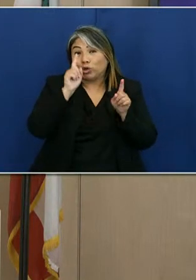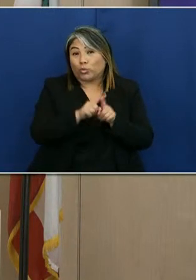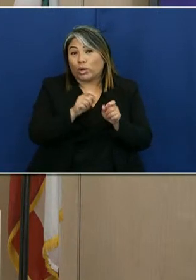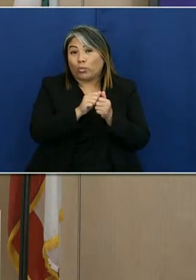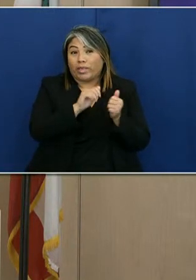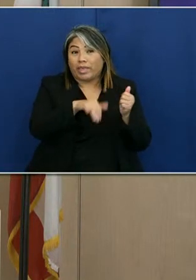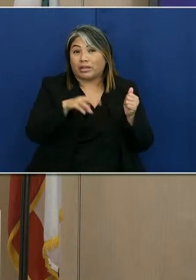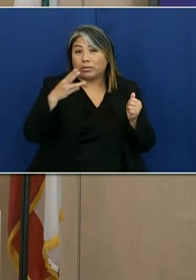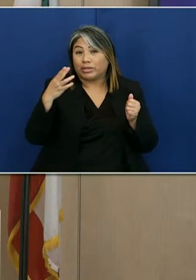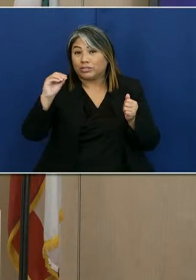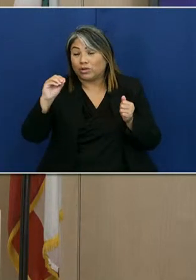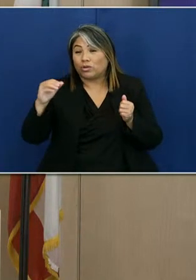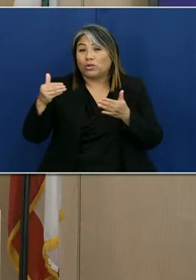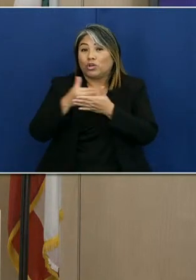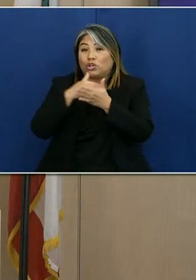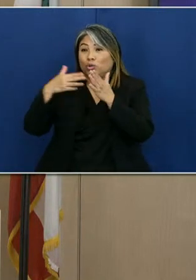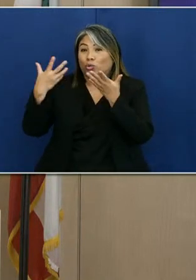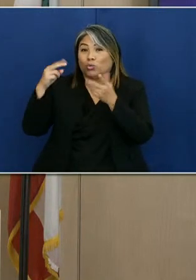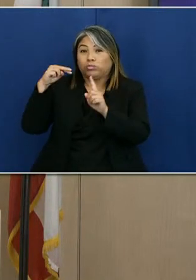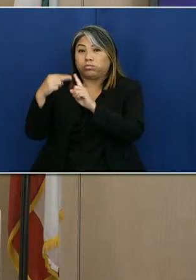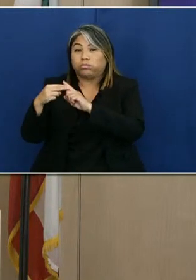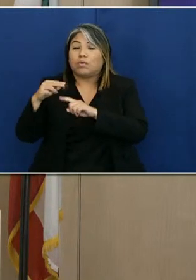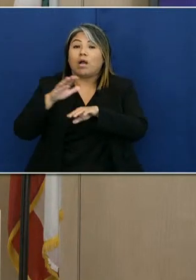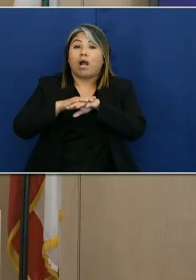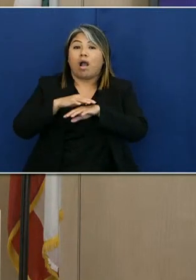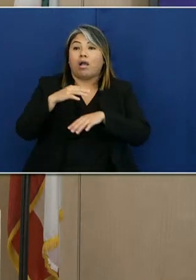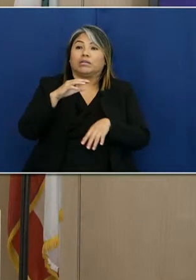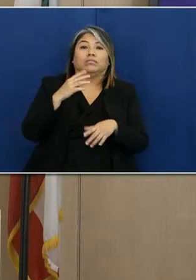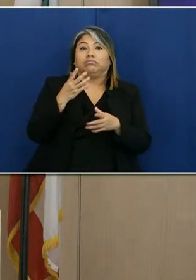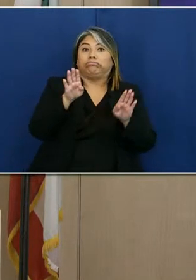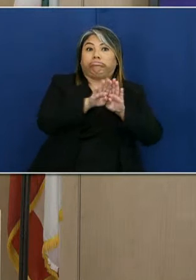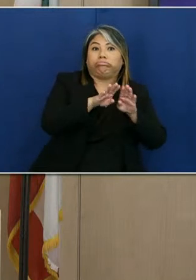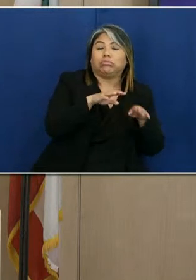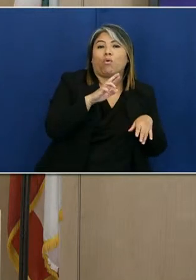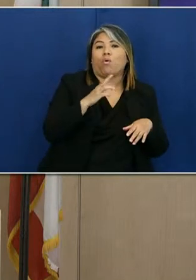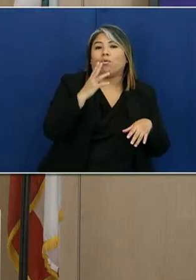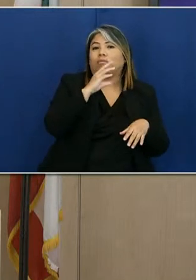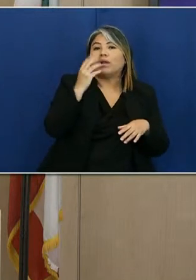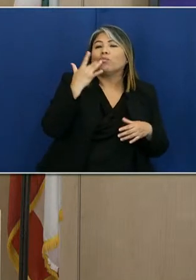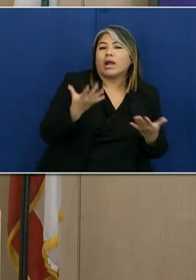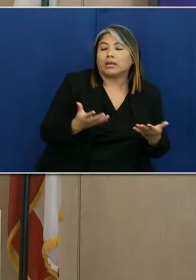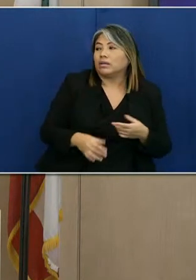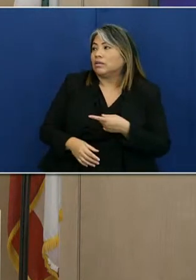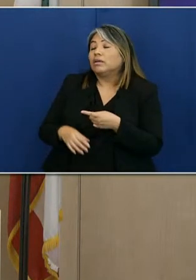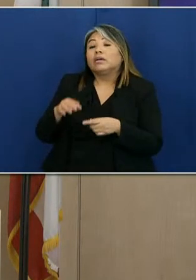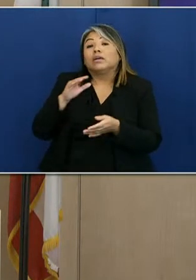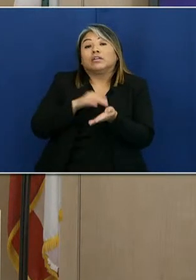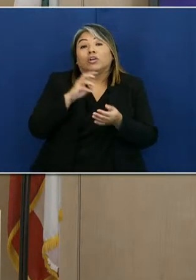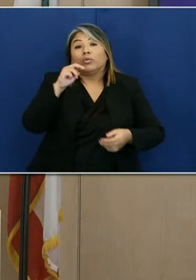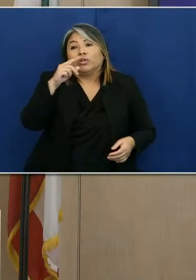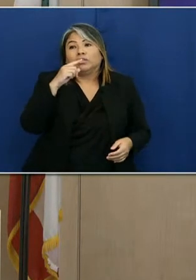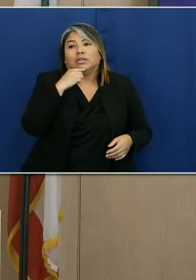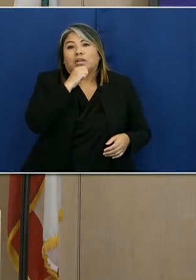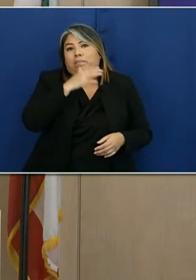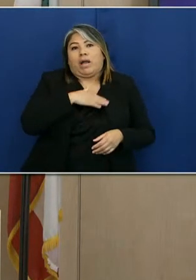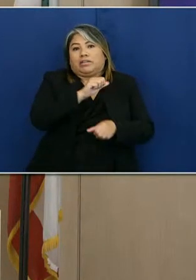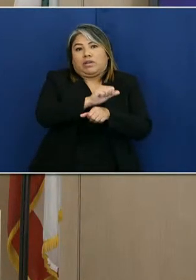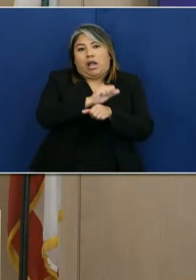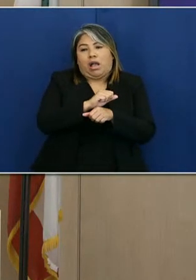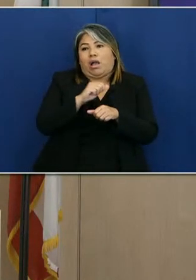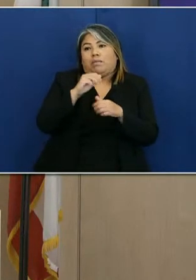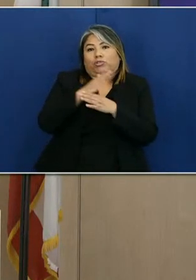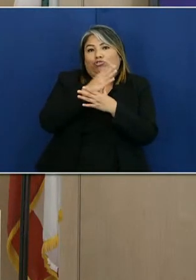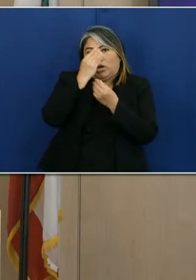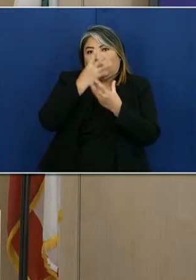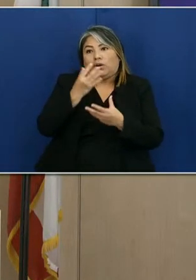Health Organization's new stance on lockdowns and why? Well, it is not my job to share what I agree